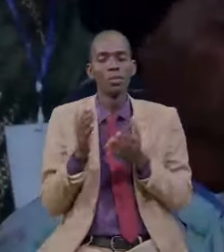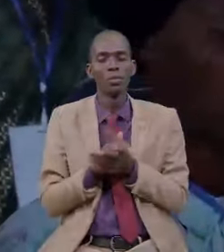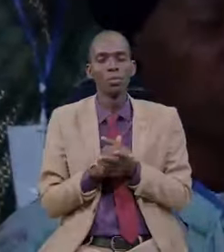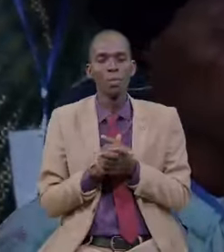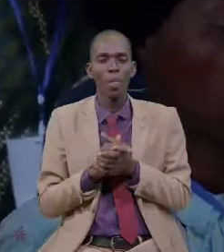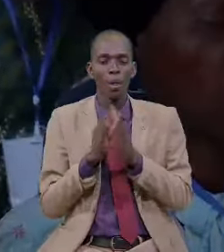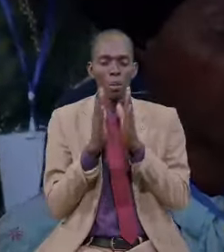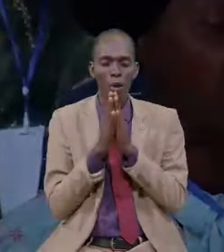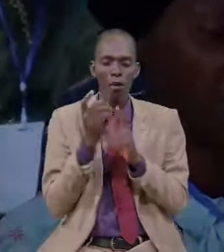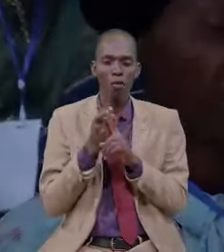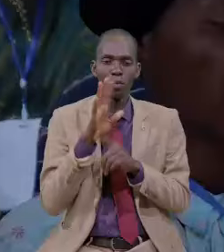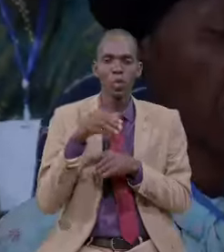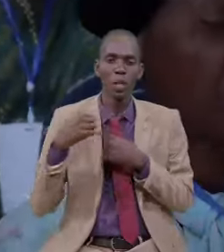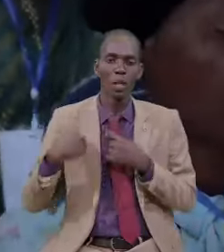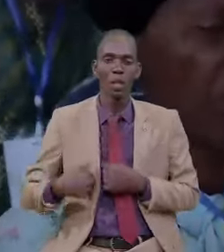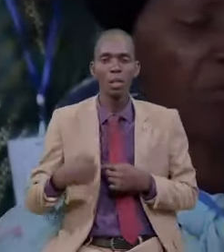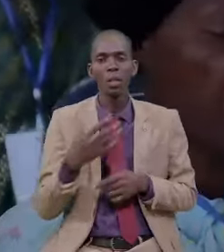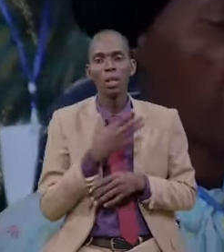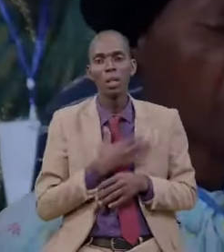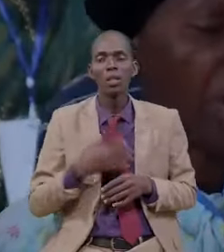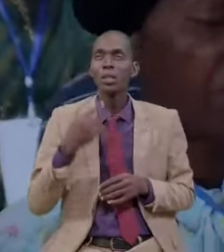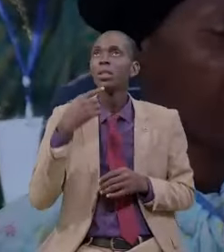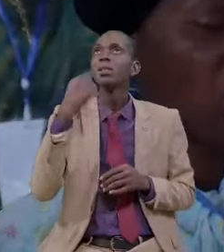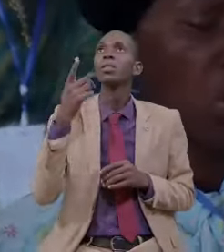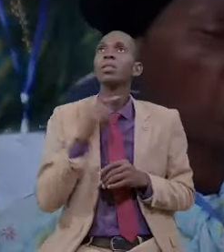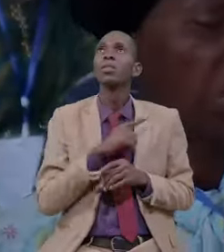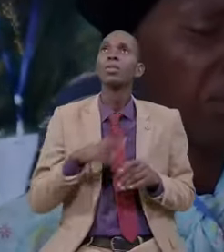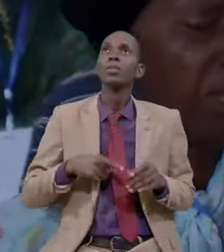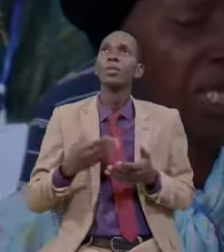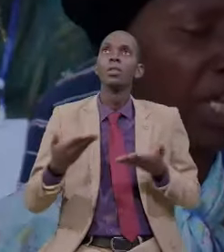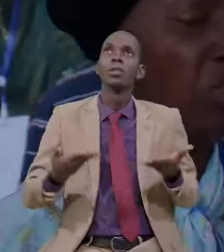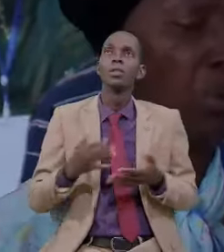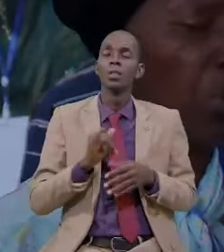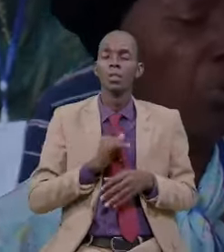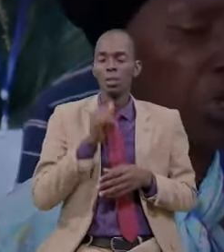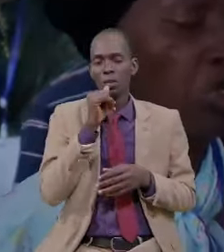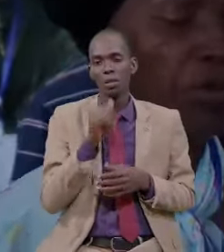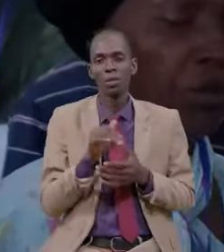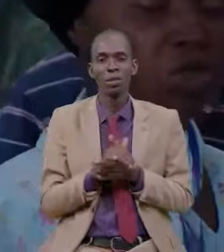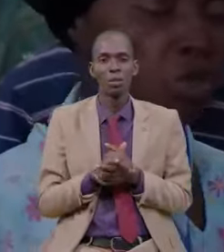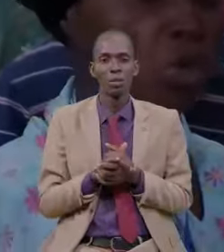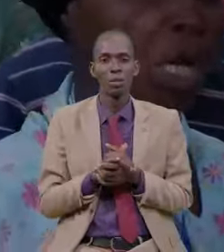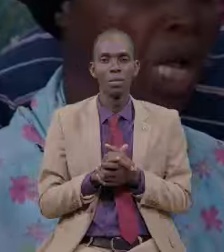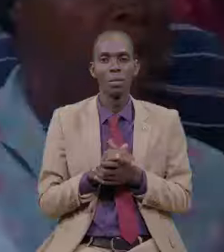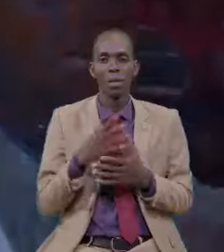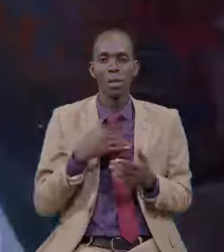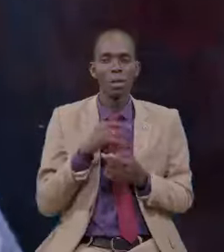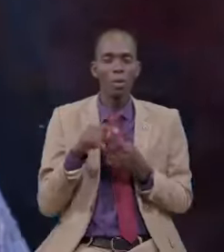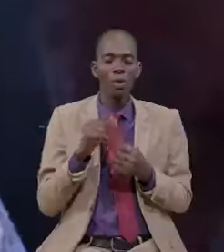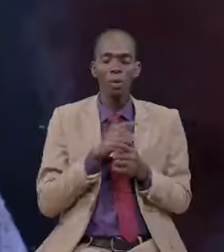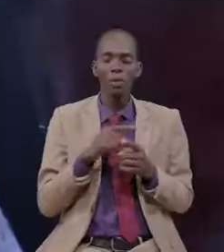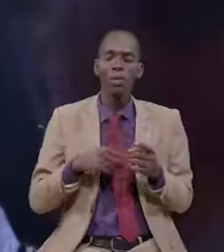heart and say, Lord, here I am. And when the Lord